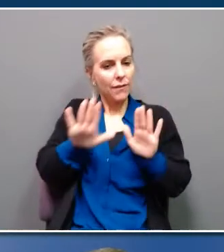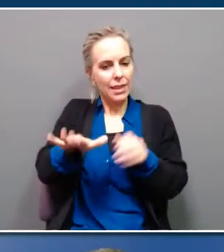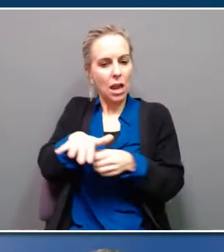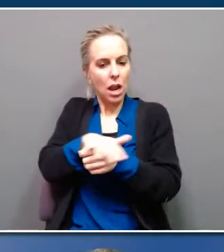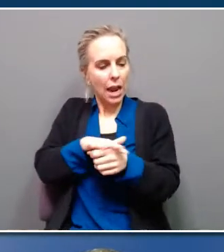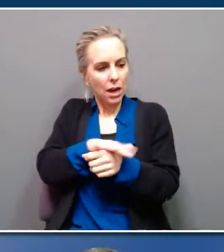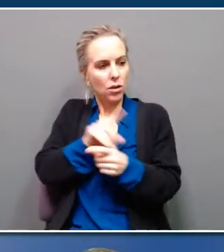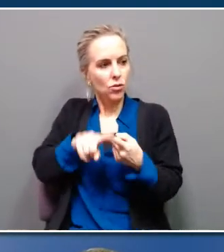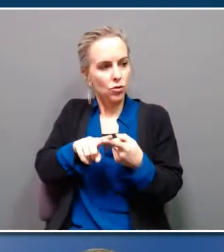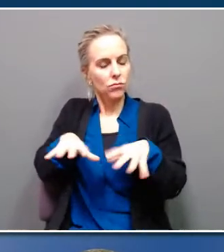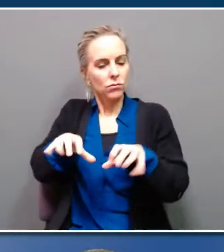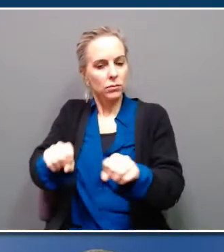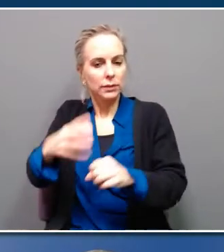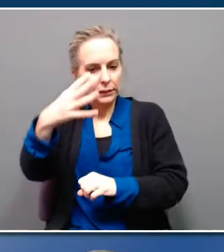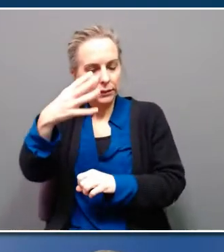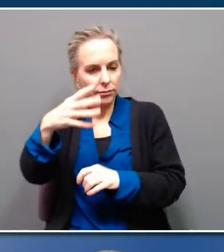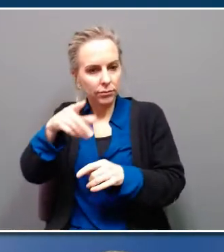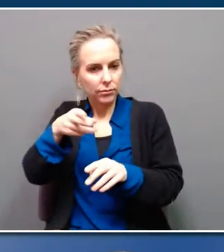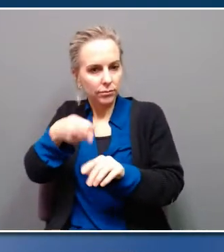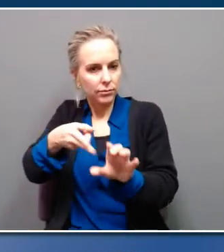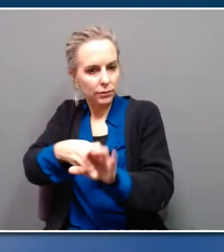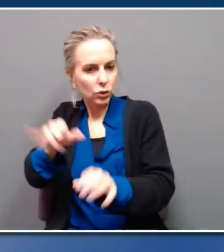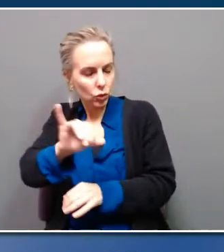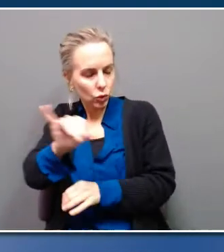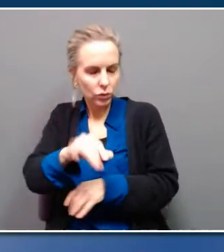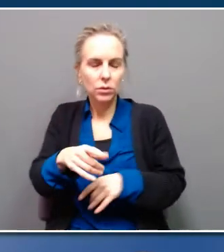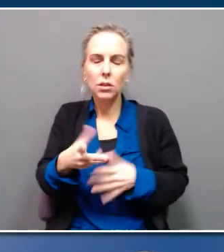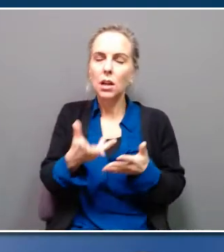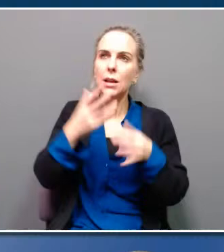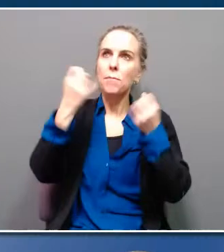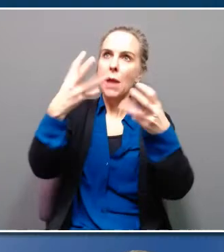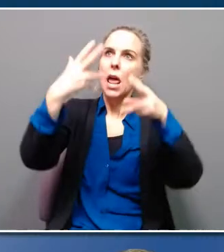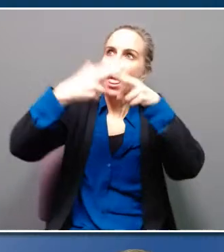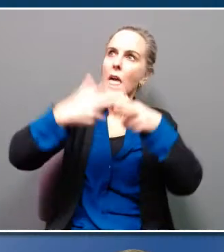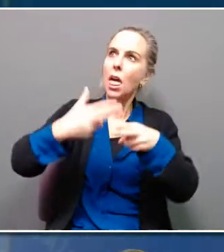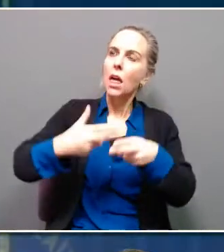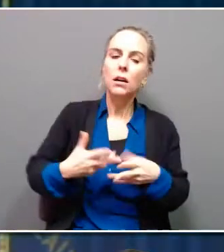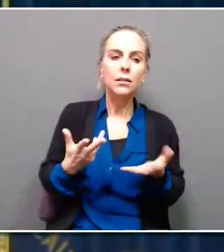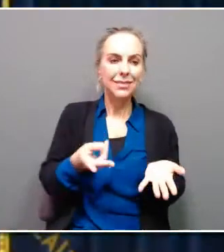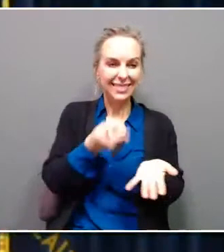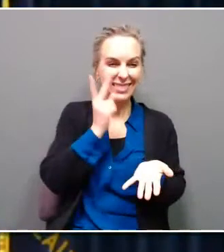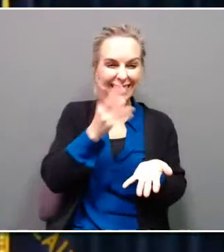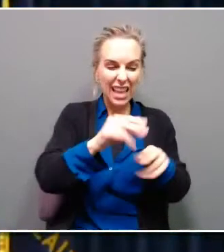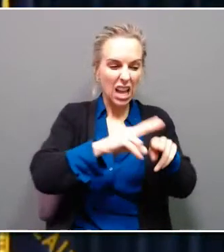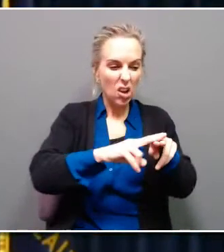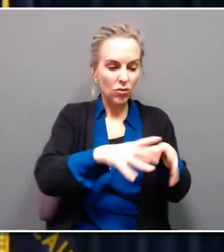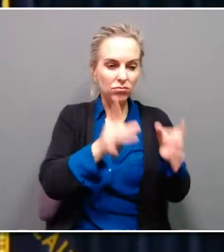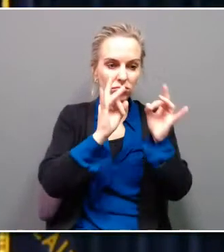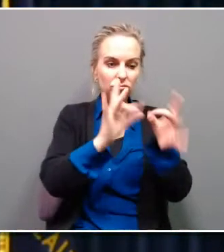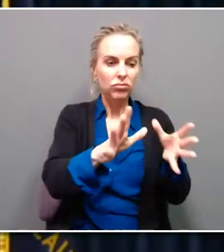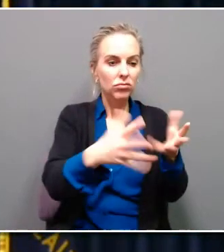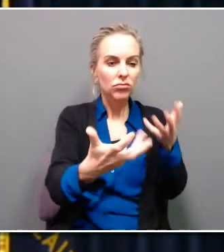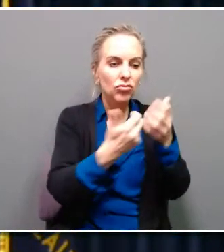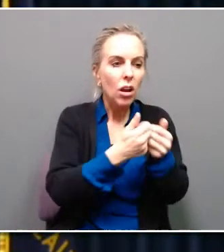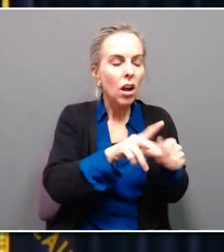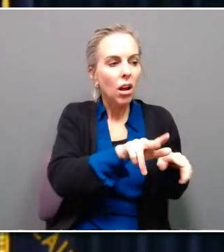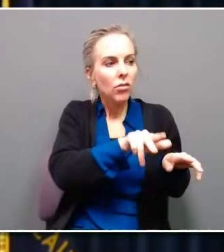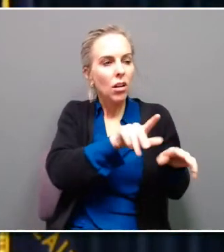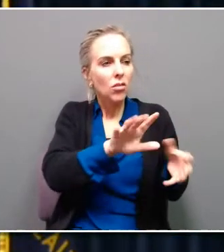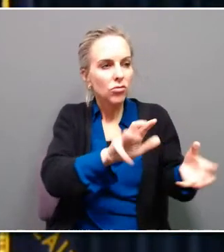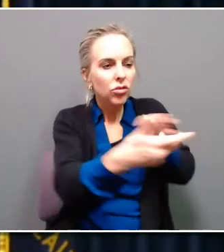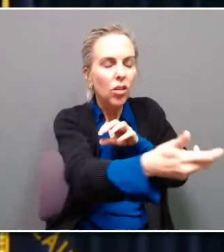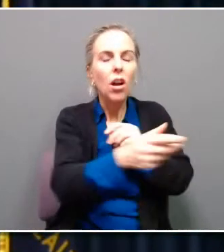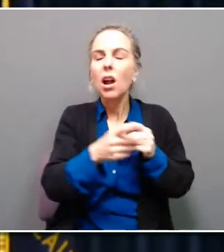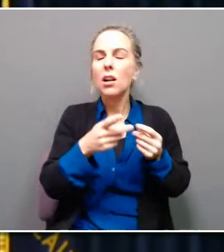many more that could be named, but for a train derailment, which we see across the country when they happen, can take a significant period